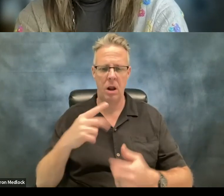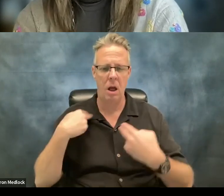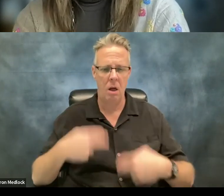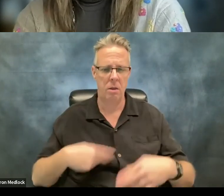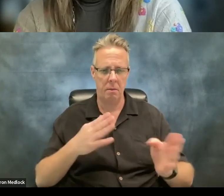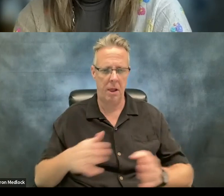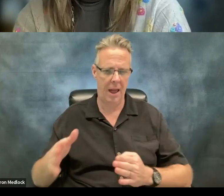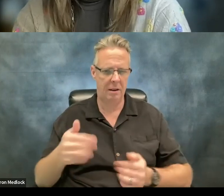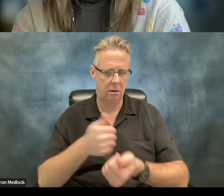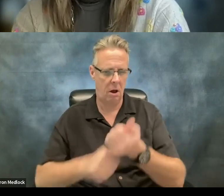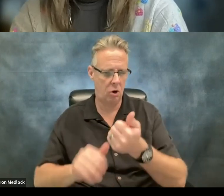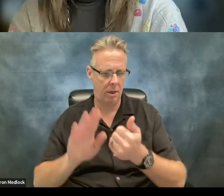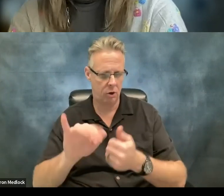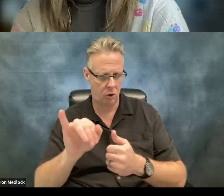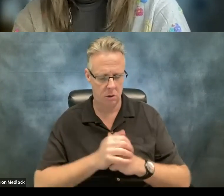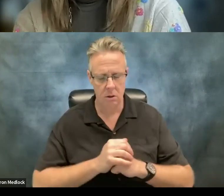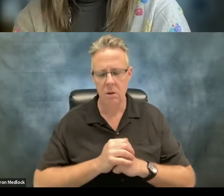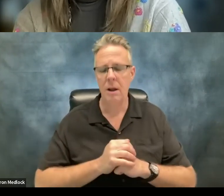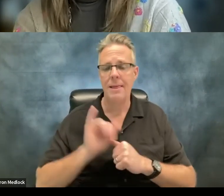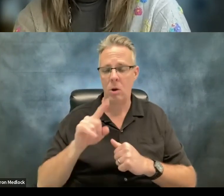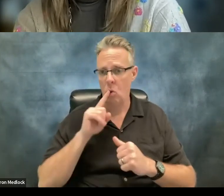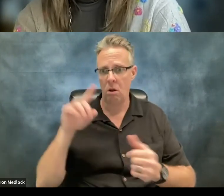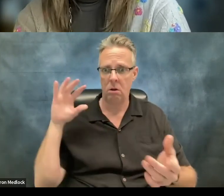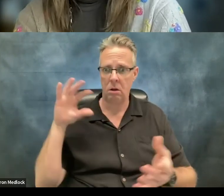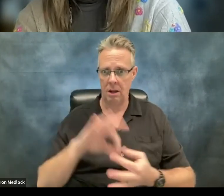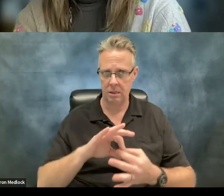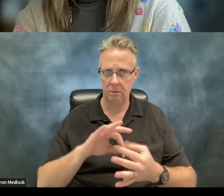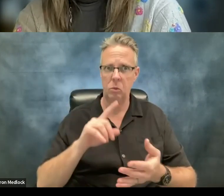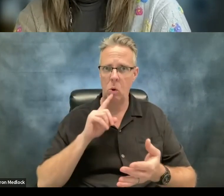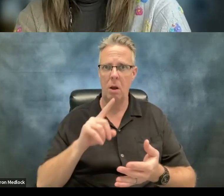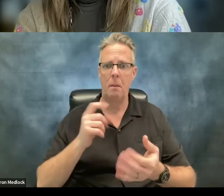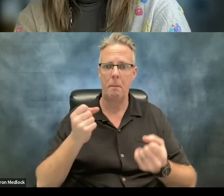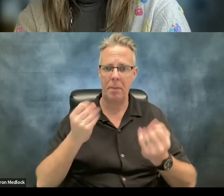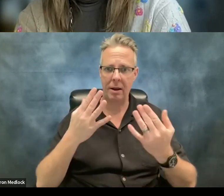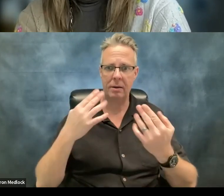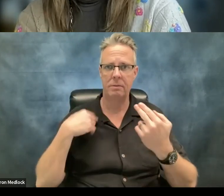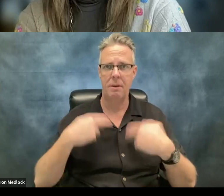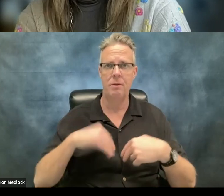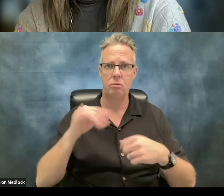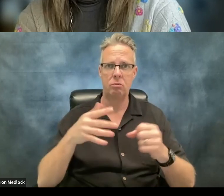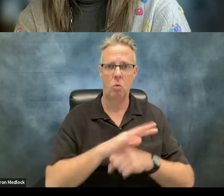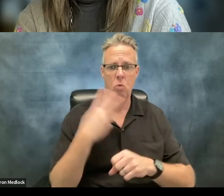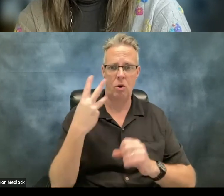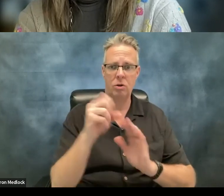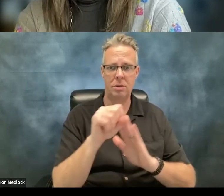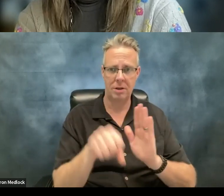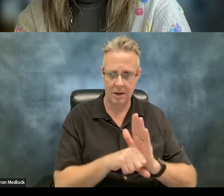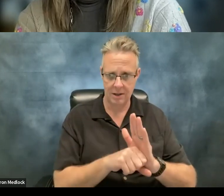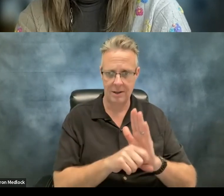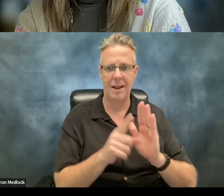the connection that we have that helps is that a lot of the health insurers in Washington State